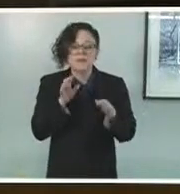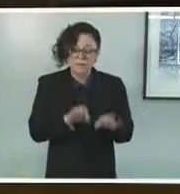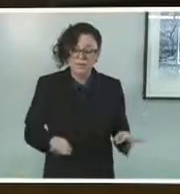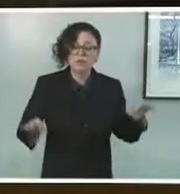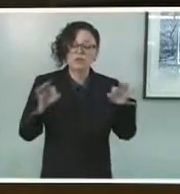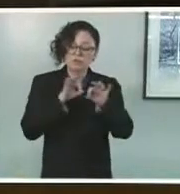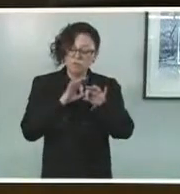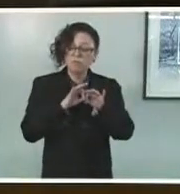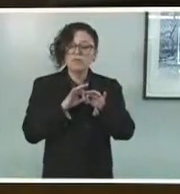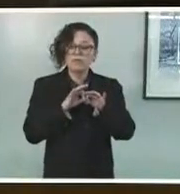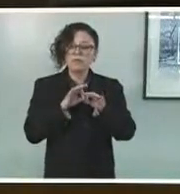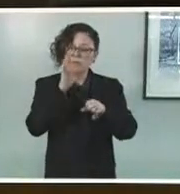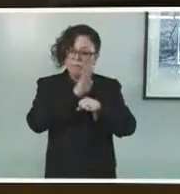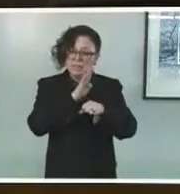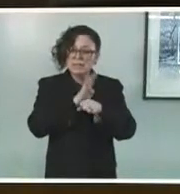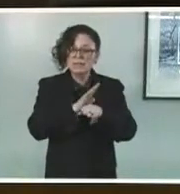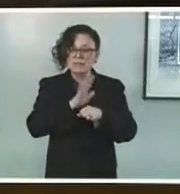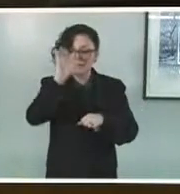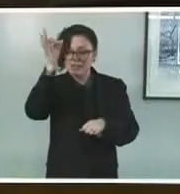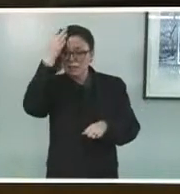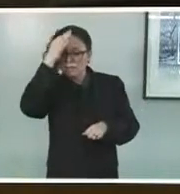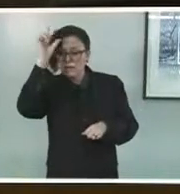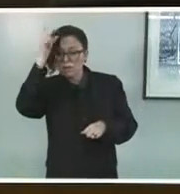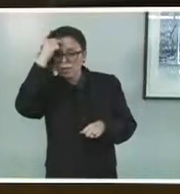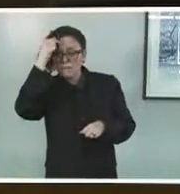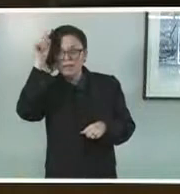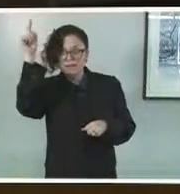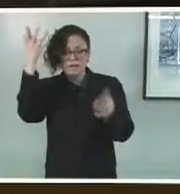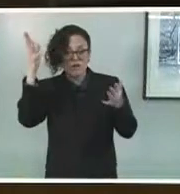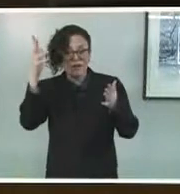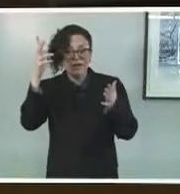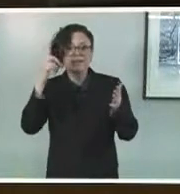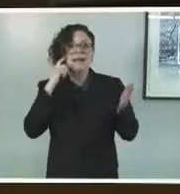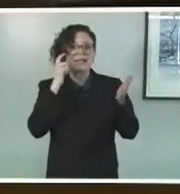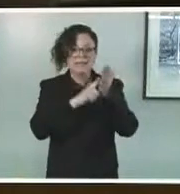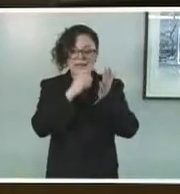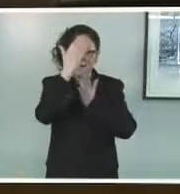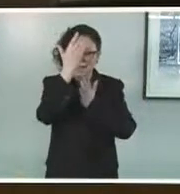has identified. So for purposes of